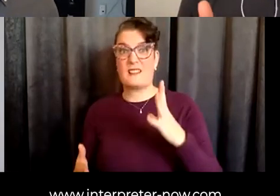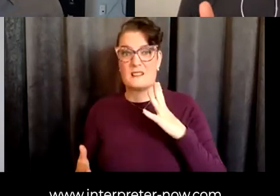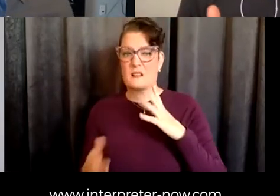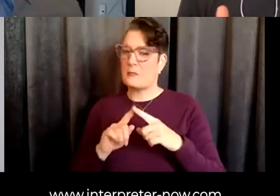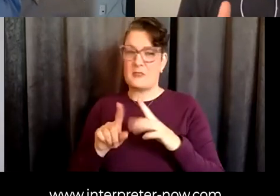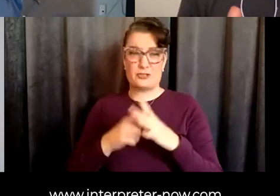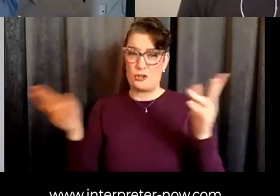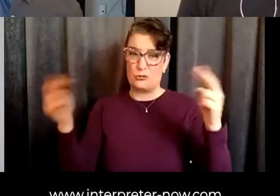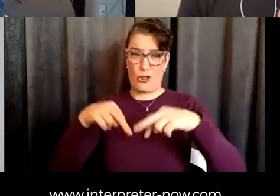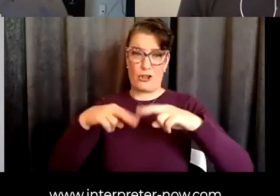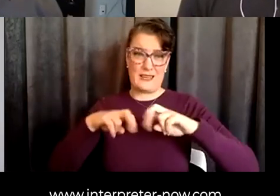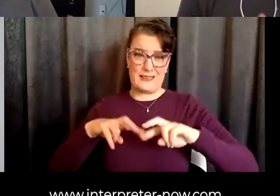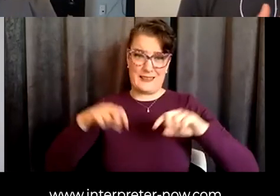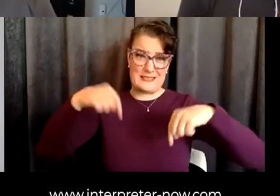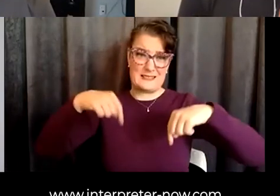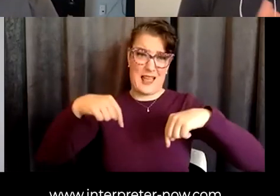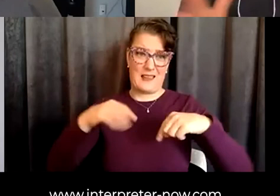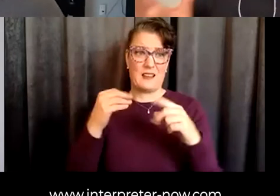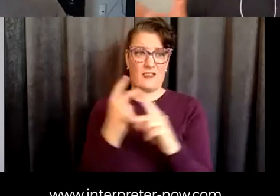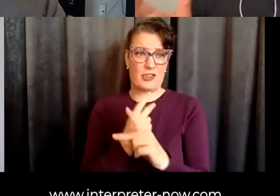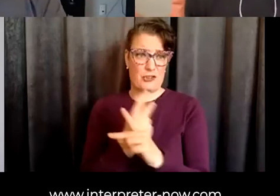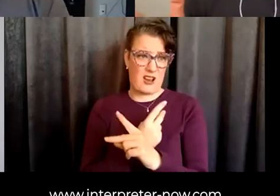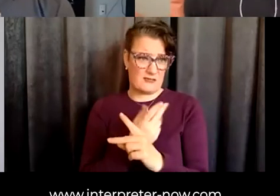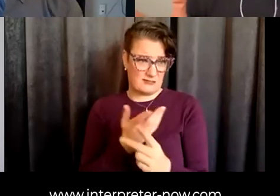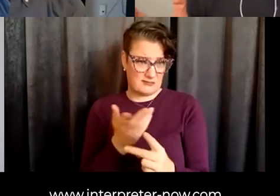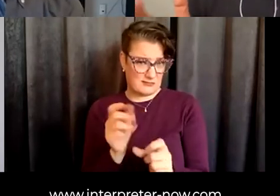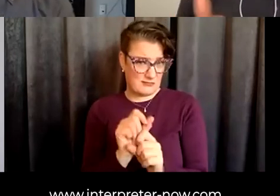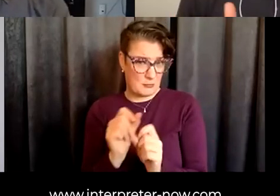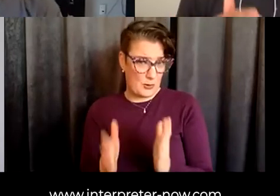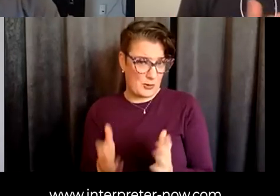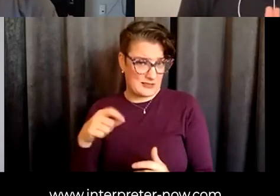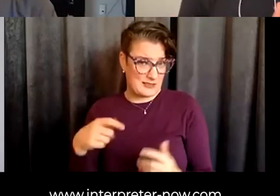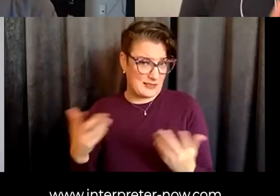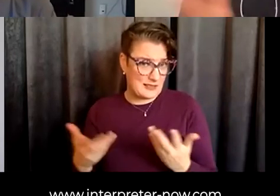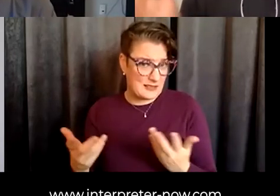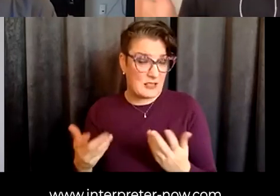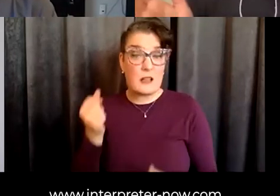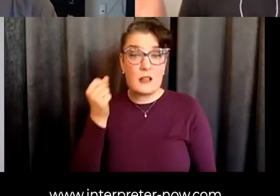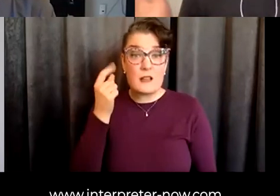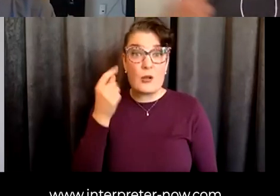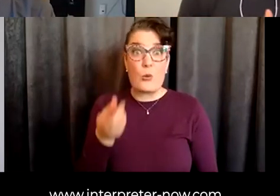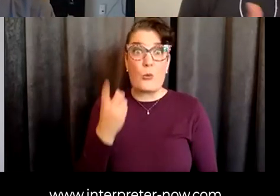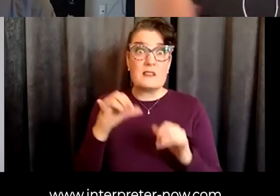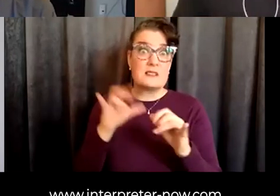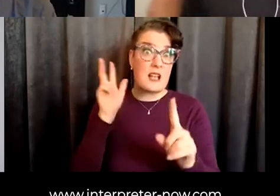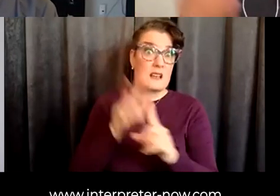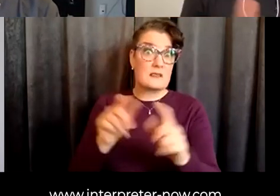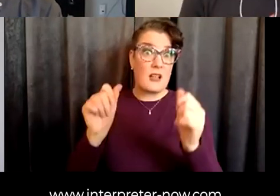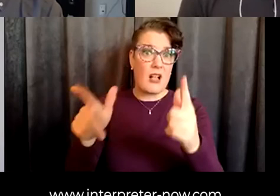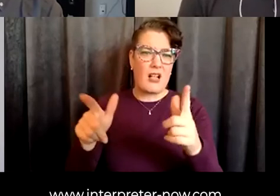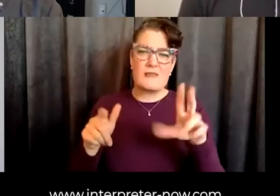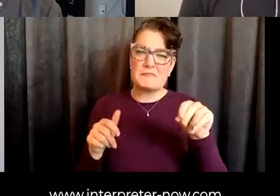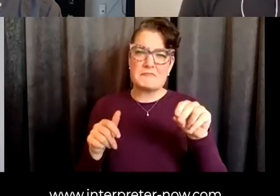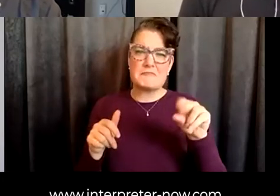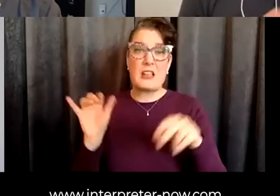inside and figure out what your employees need. And it's not going to be a blanket thing. It's like offering